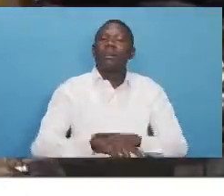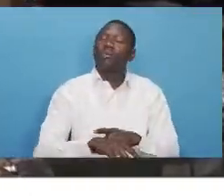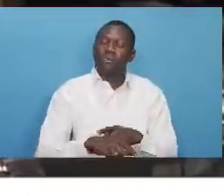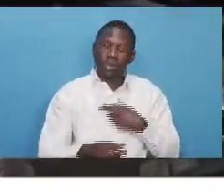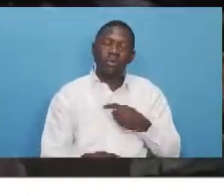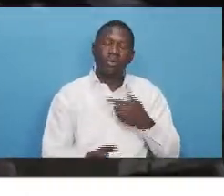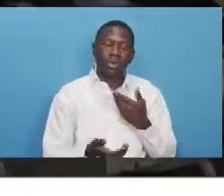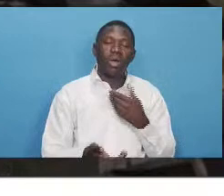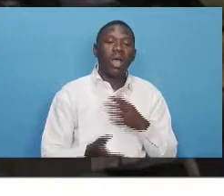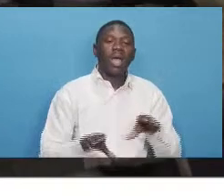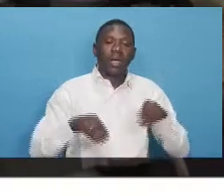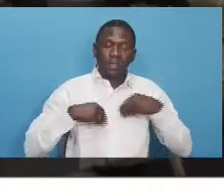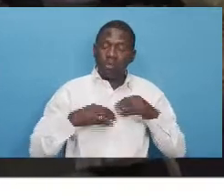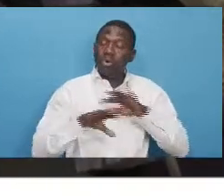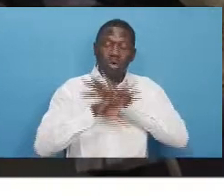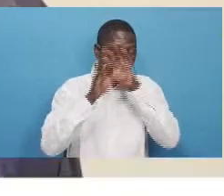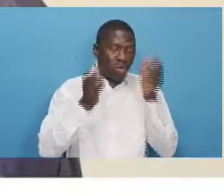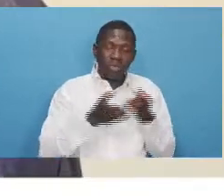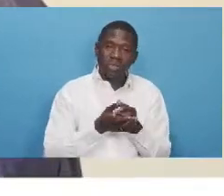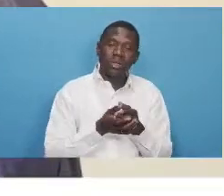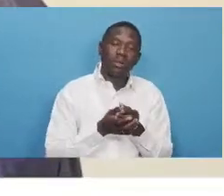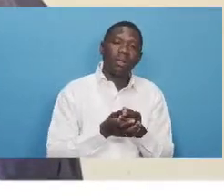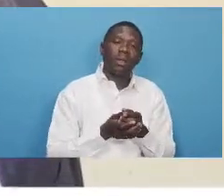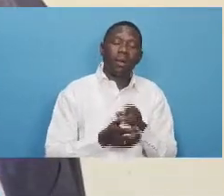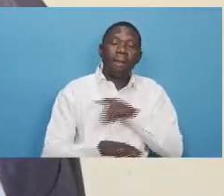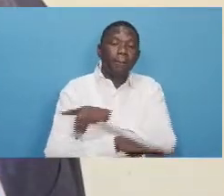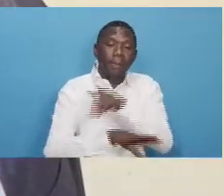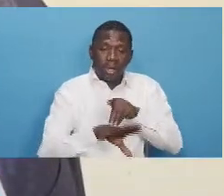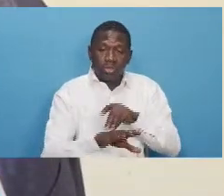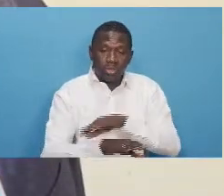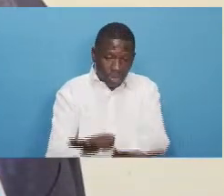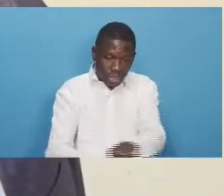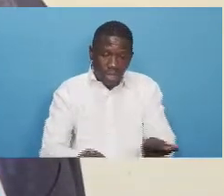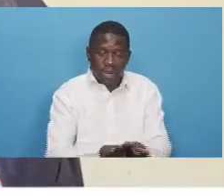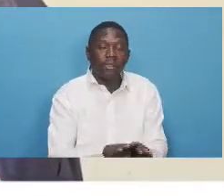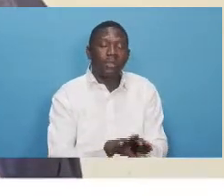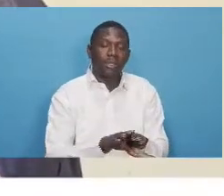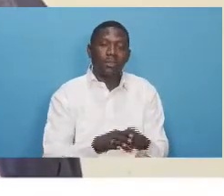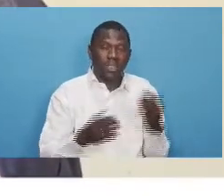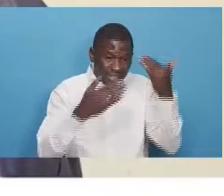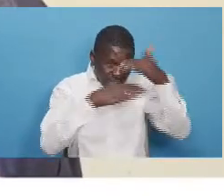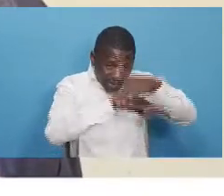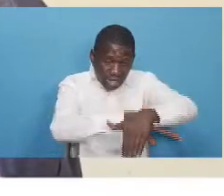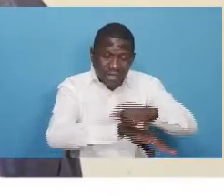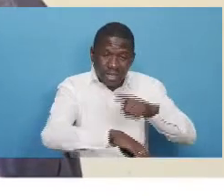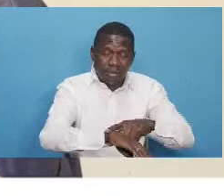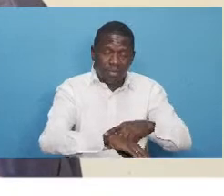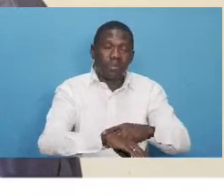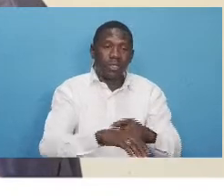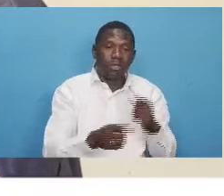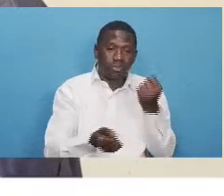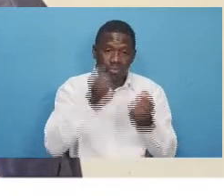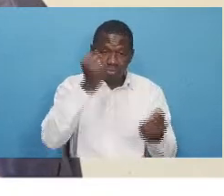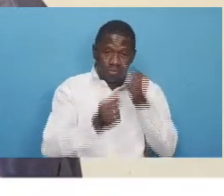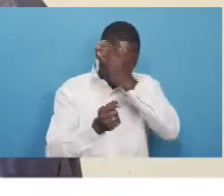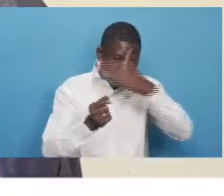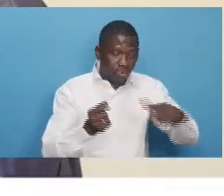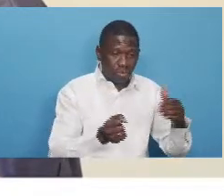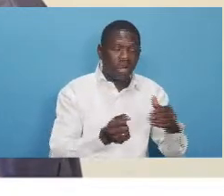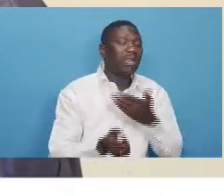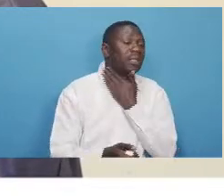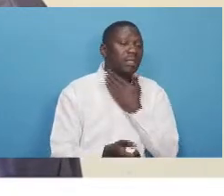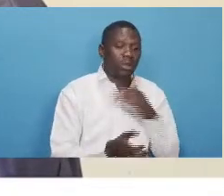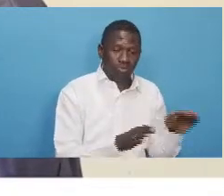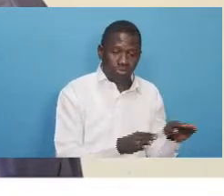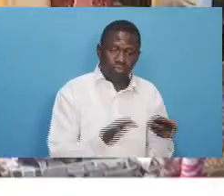to allow only pallets be placed on the ground, and during the night, when the truck comes, we can easily move it and